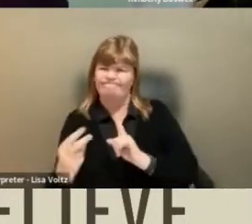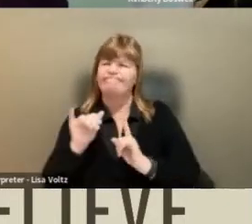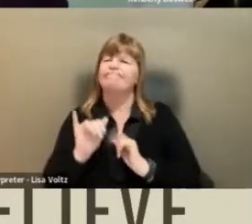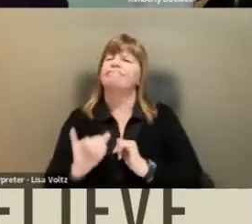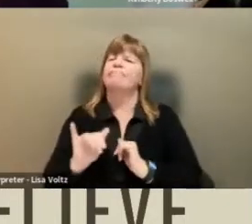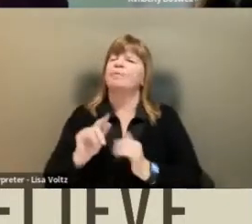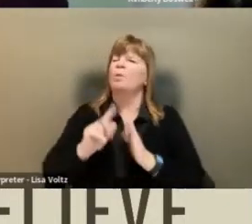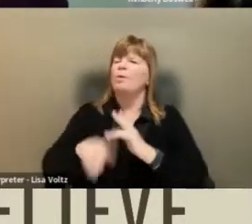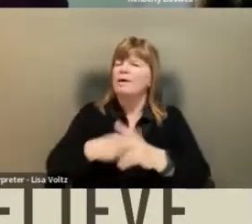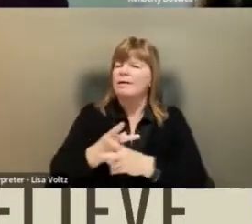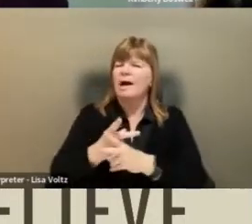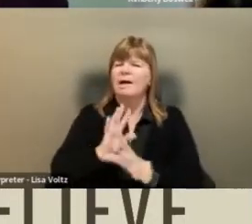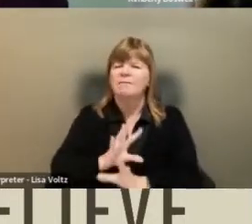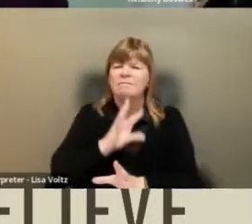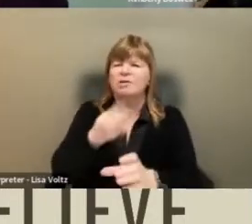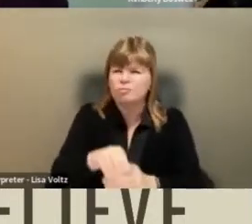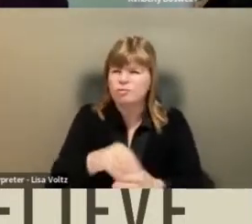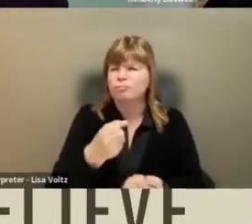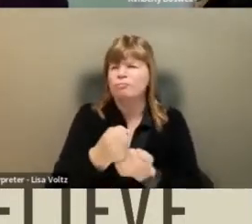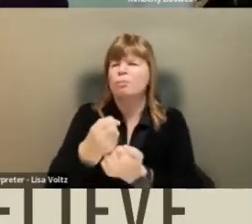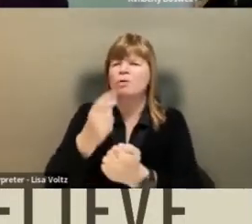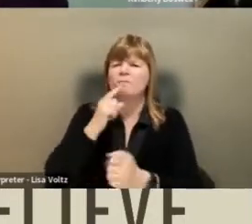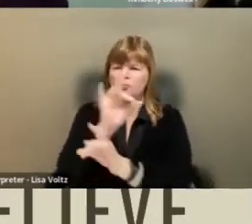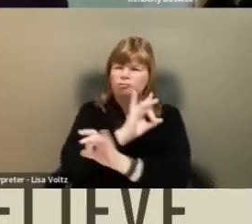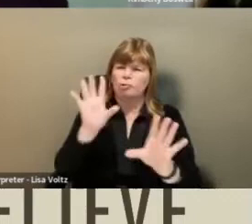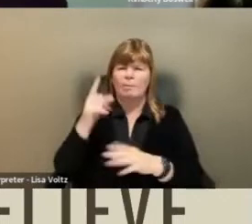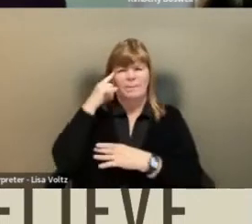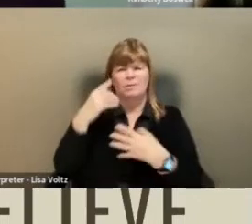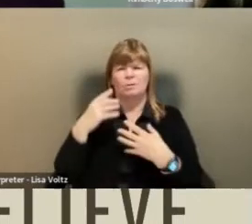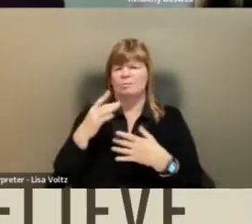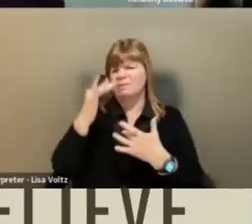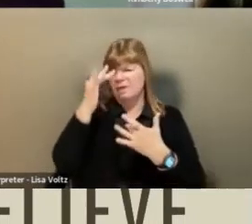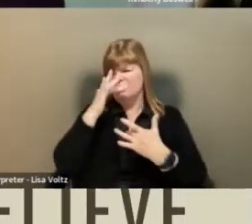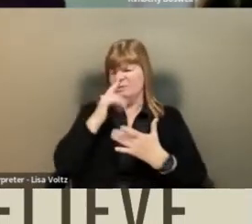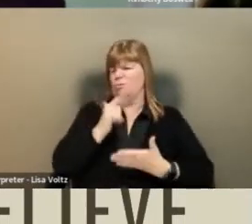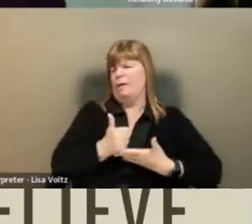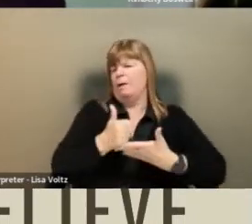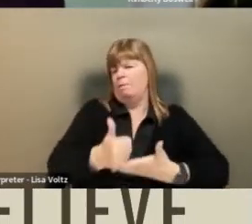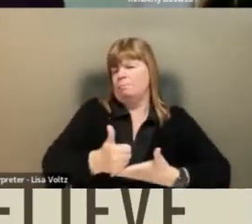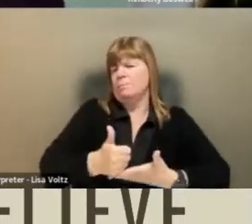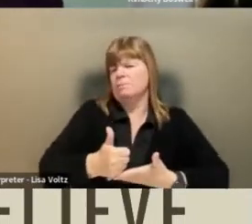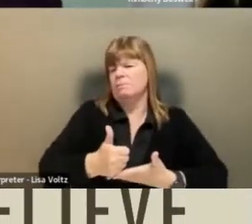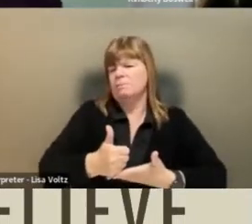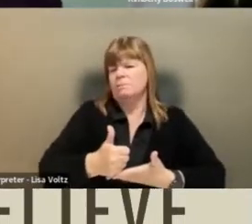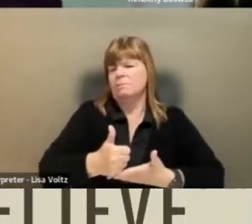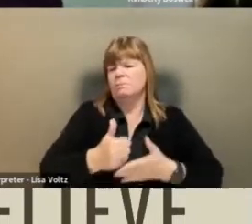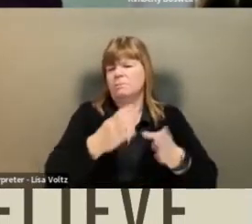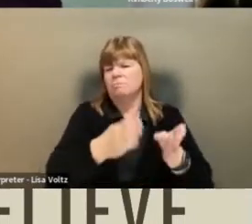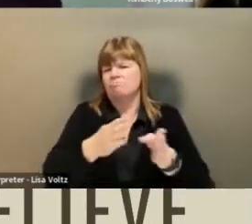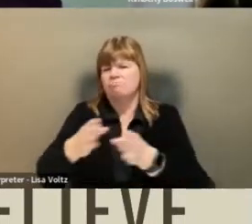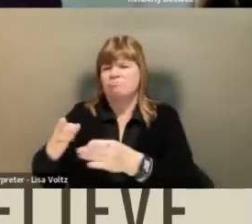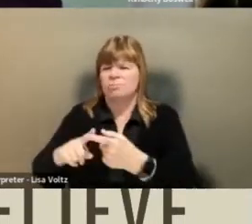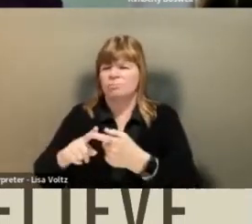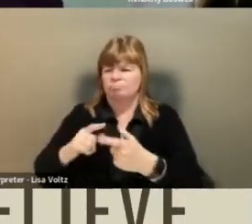of interventions for trauma and mental illness really help individuals as they